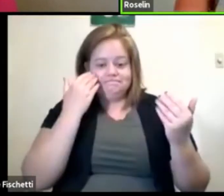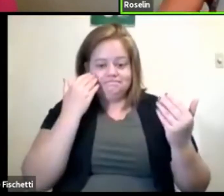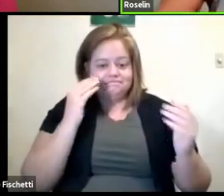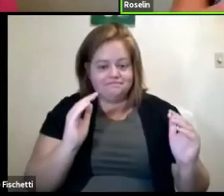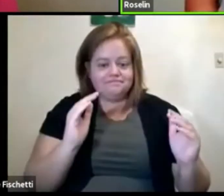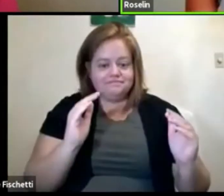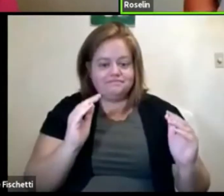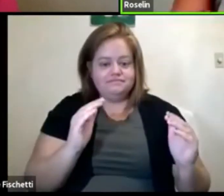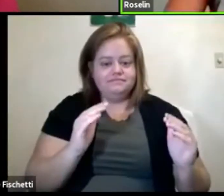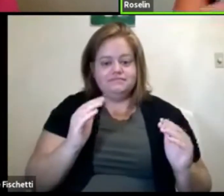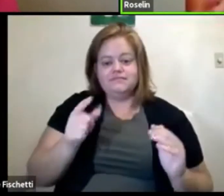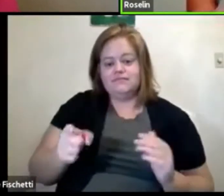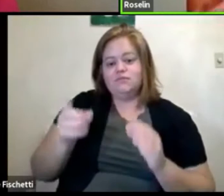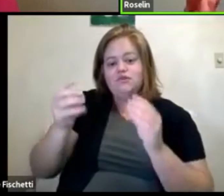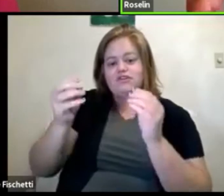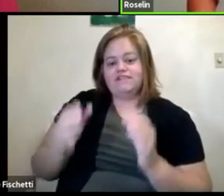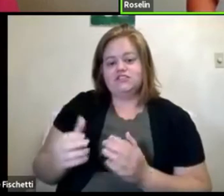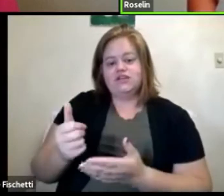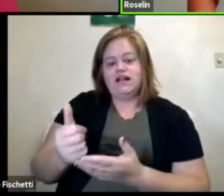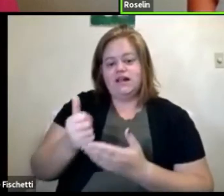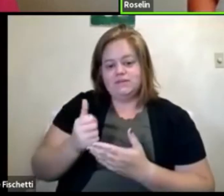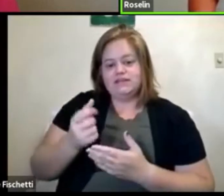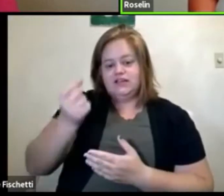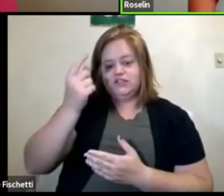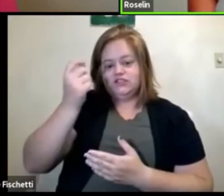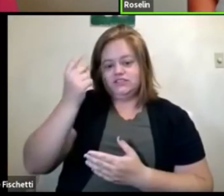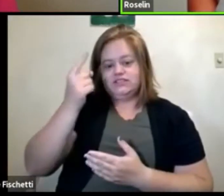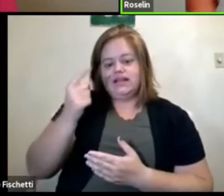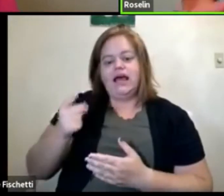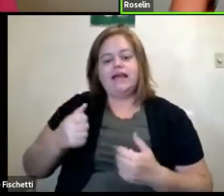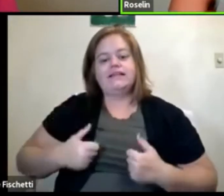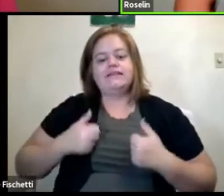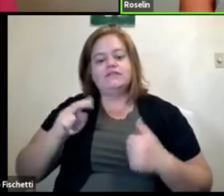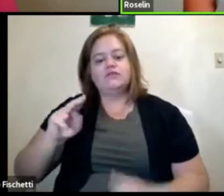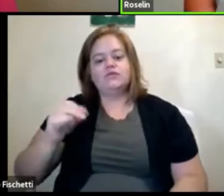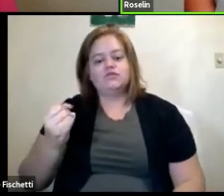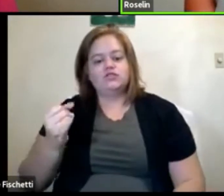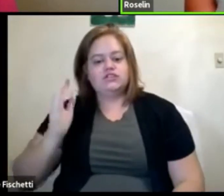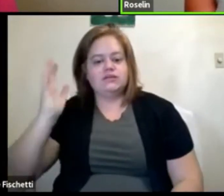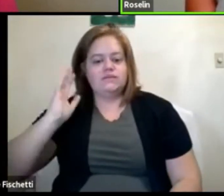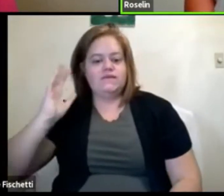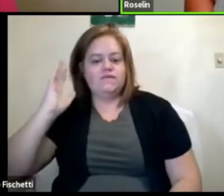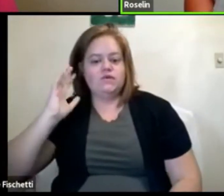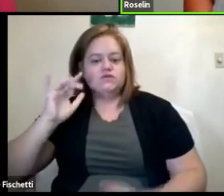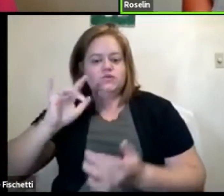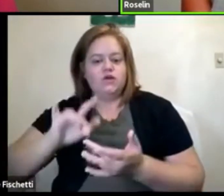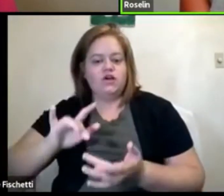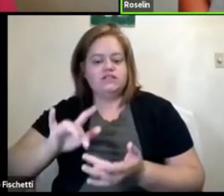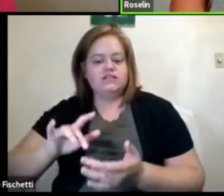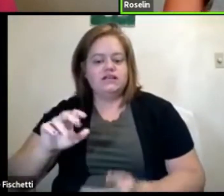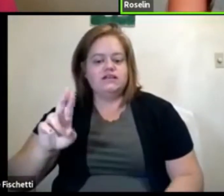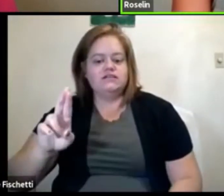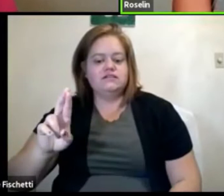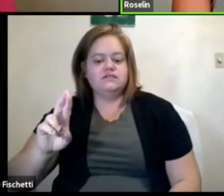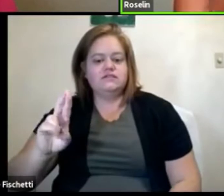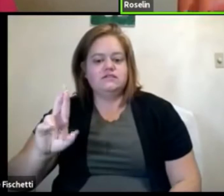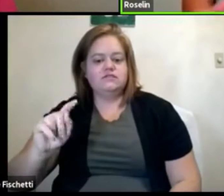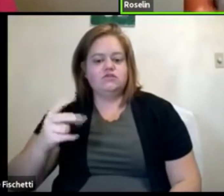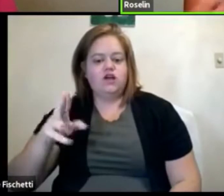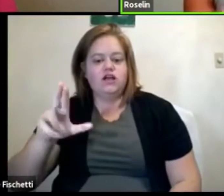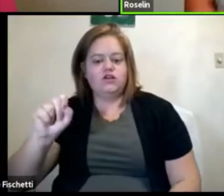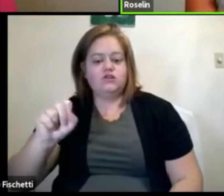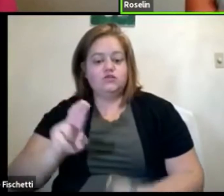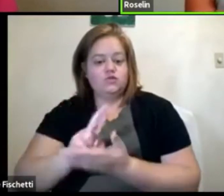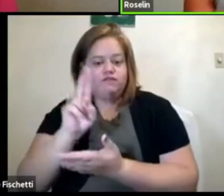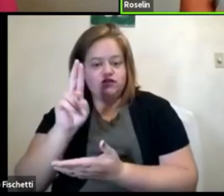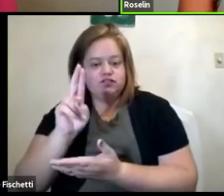he organized for me, since I was in New Jersey, he put me in contact with people at Rutgers University, and they organized me to